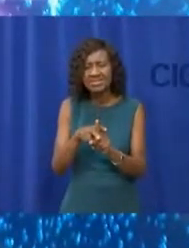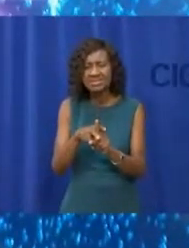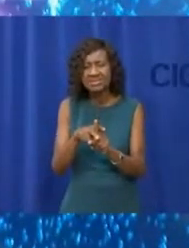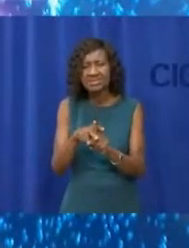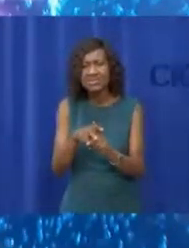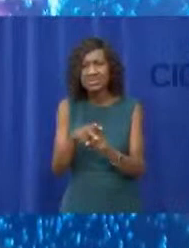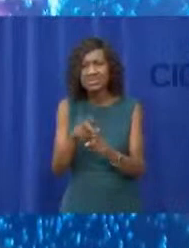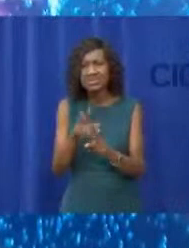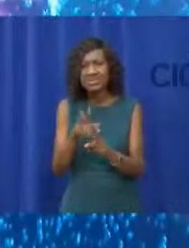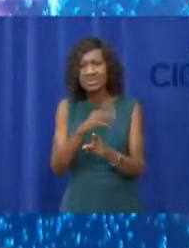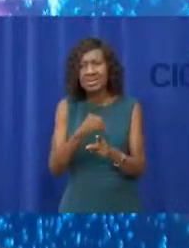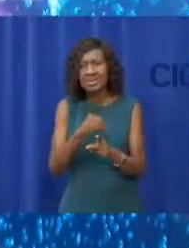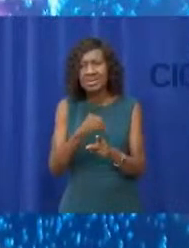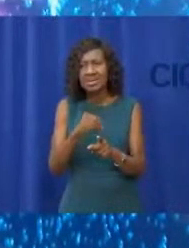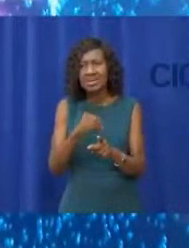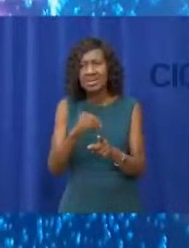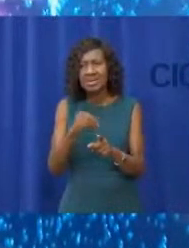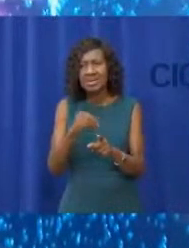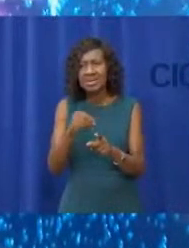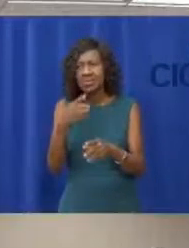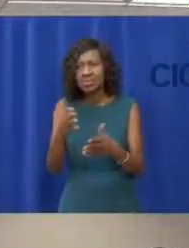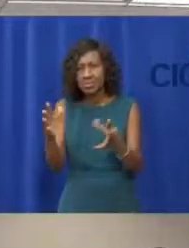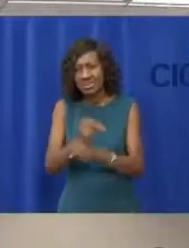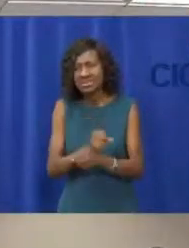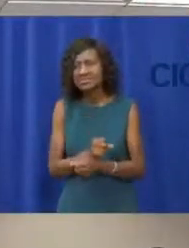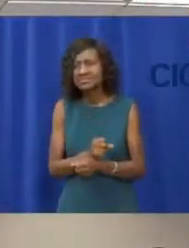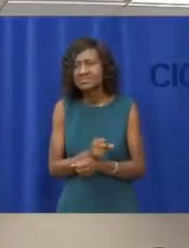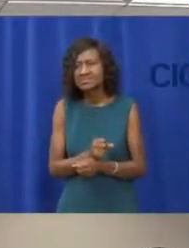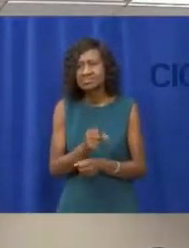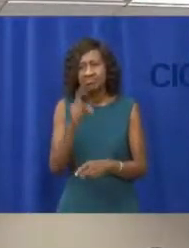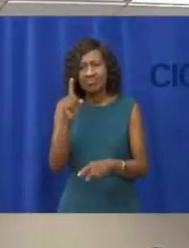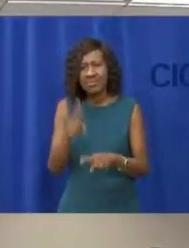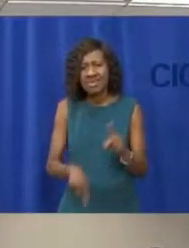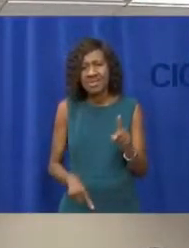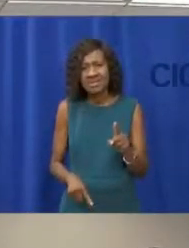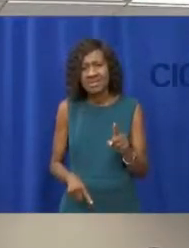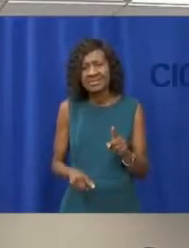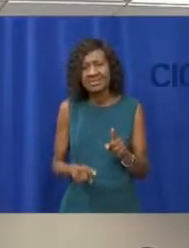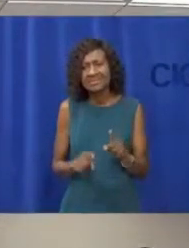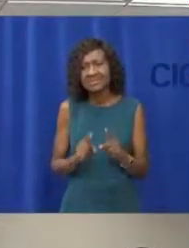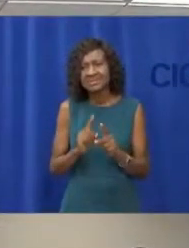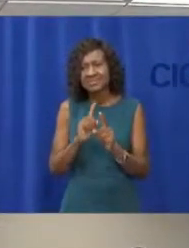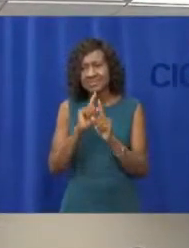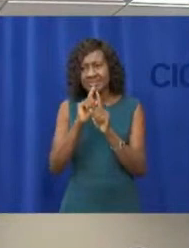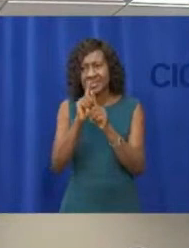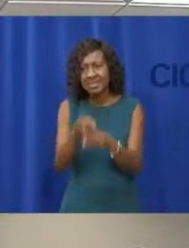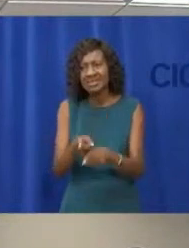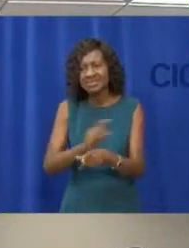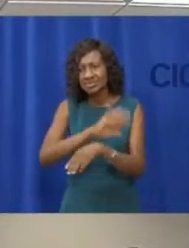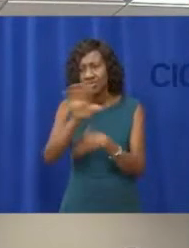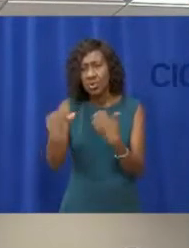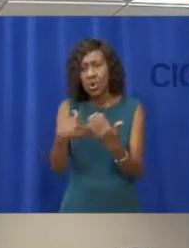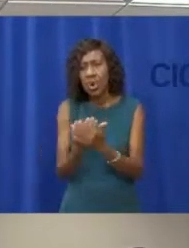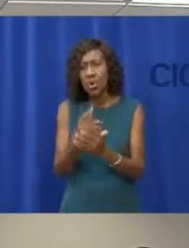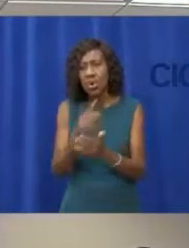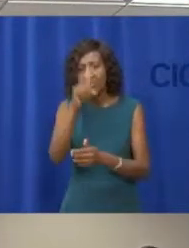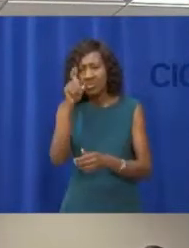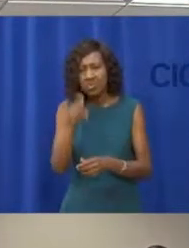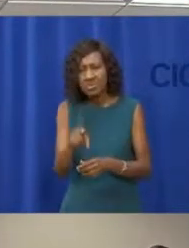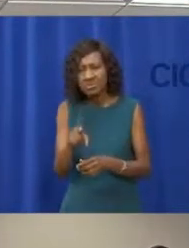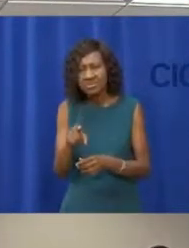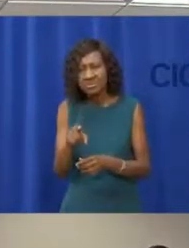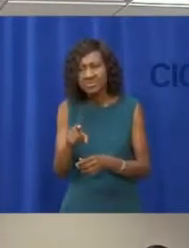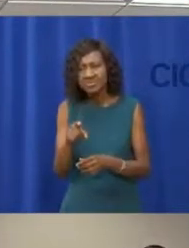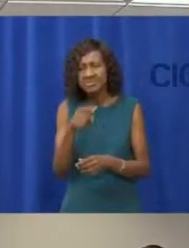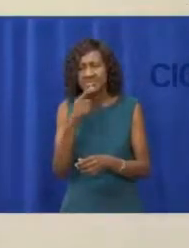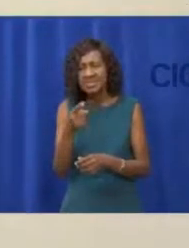and tourism began to be locked down? I can't answer all of the question. I did say